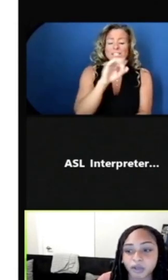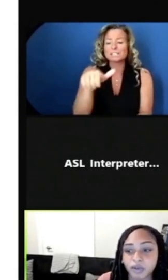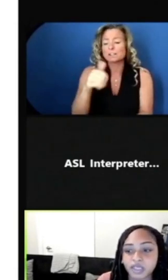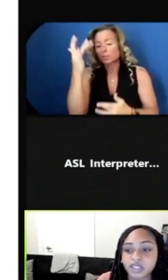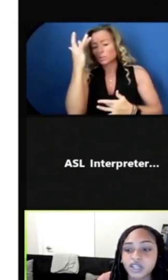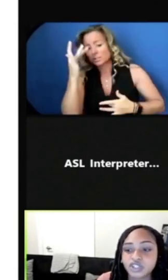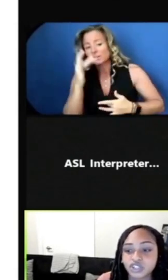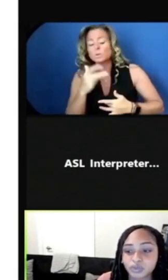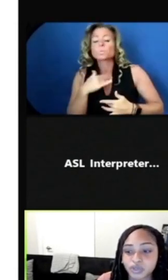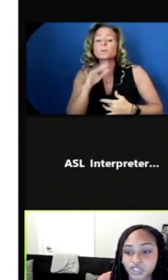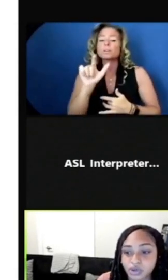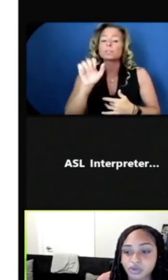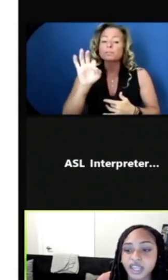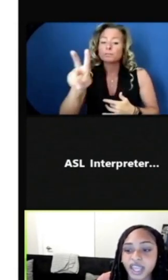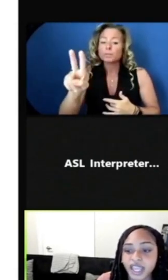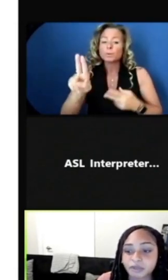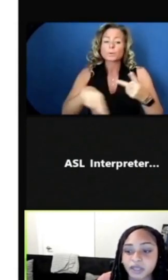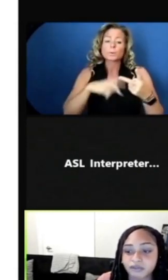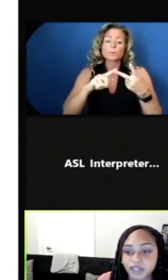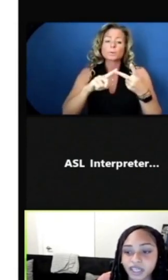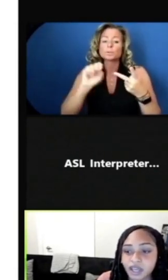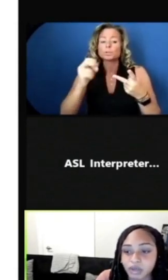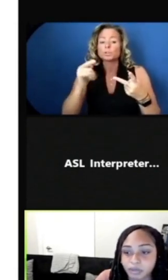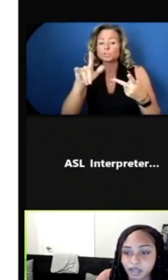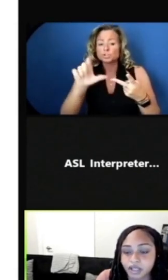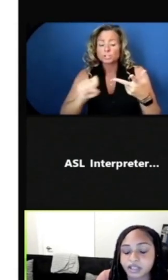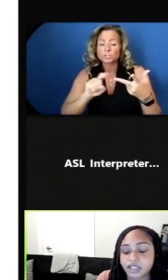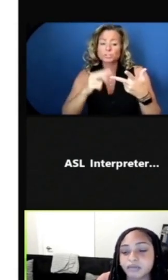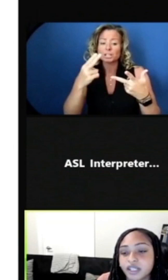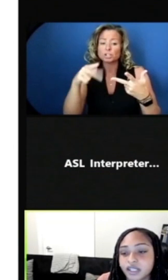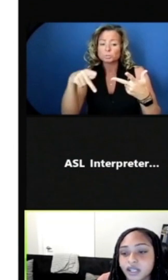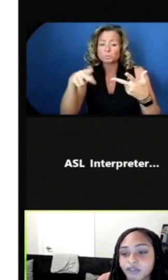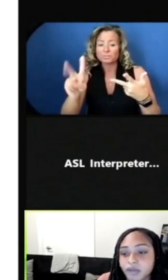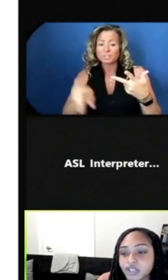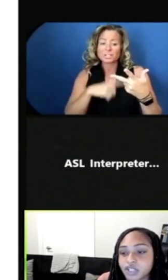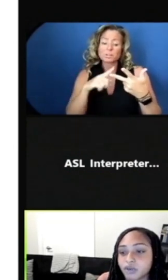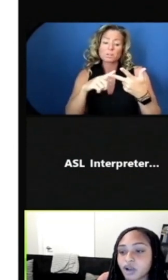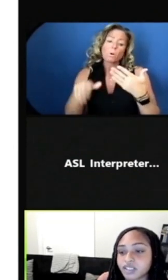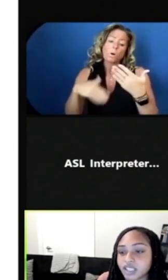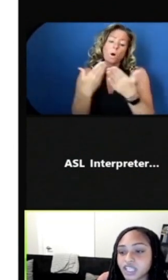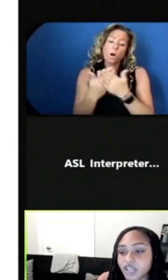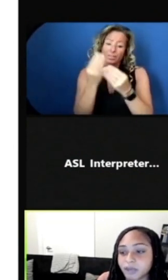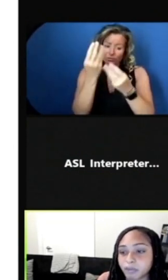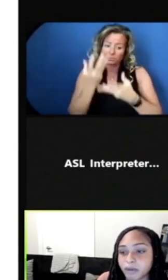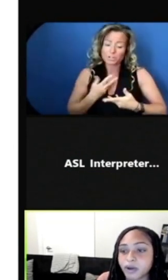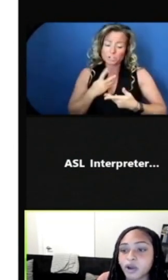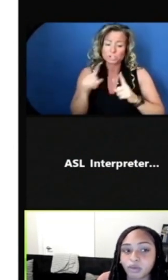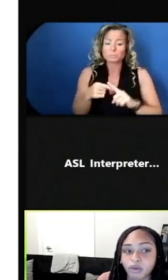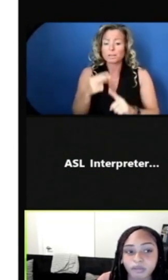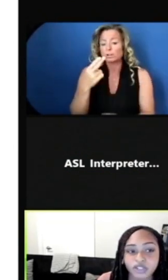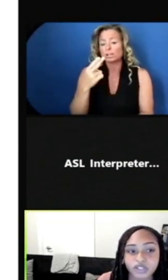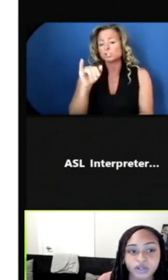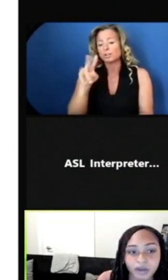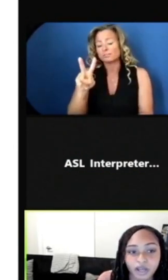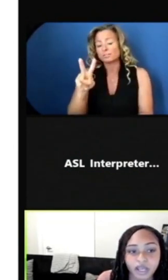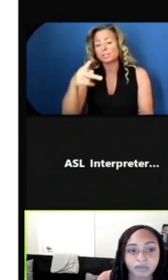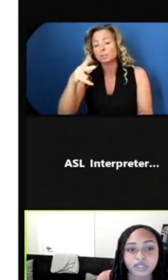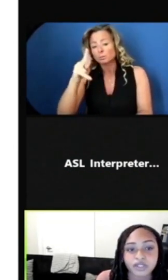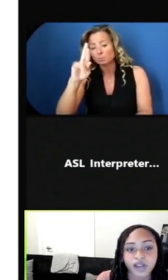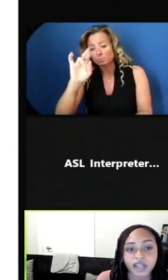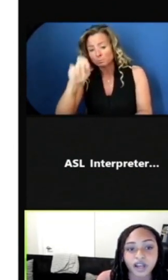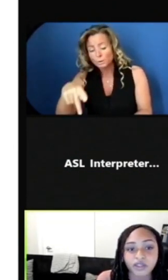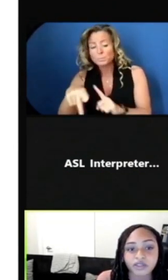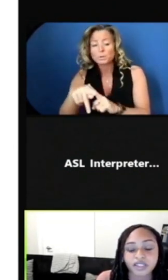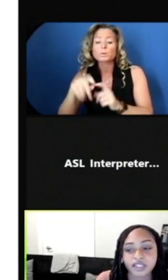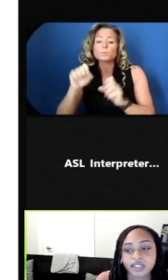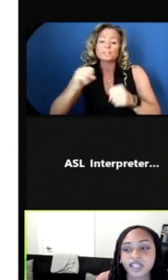including influenza, shingles, HPV. We've begun disseminating information in regards to HIV PrEP. We want to make sure that we are able